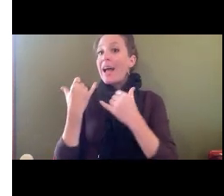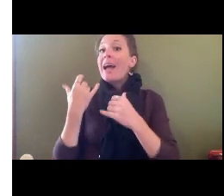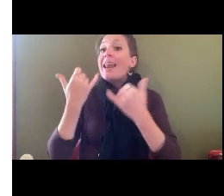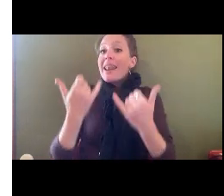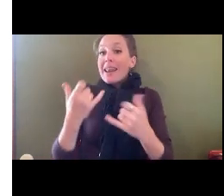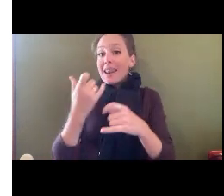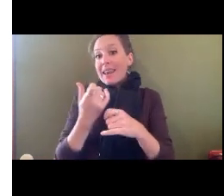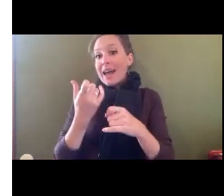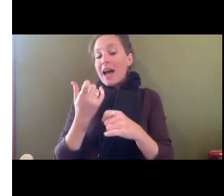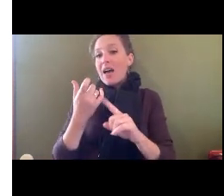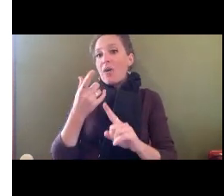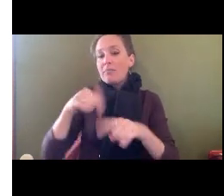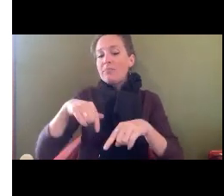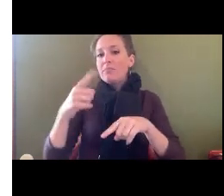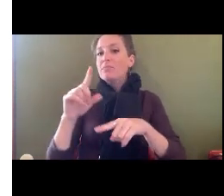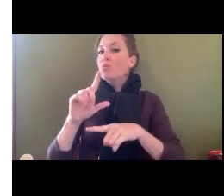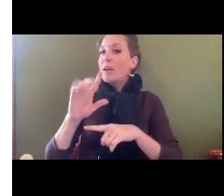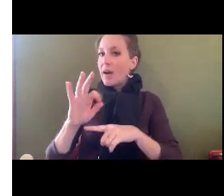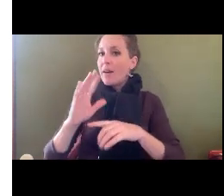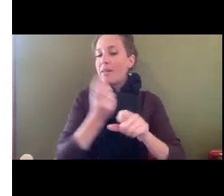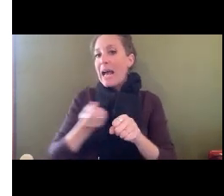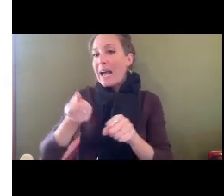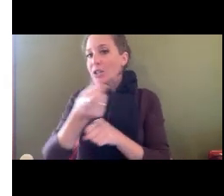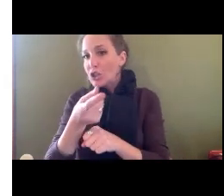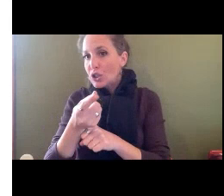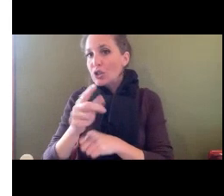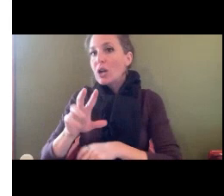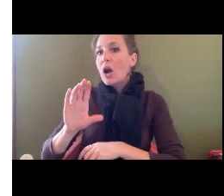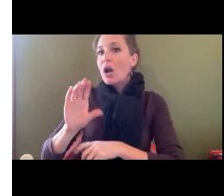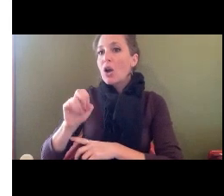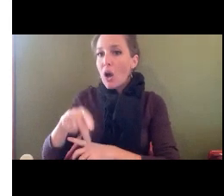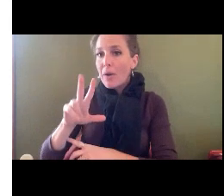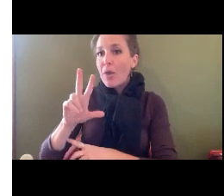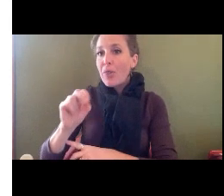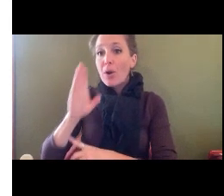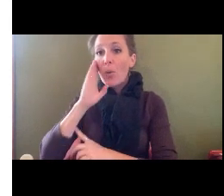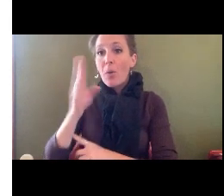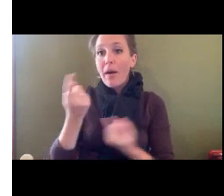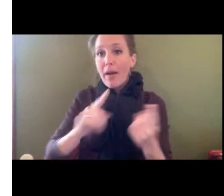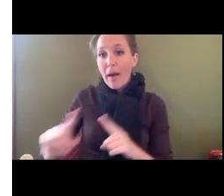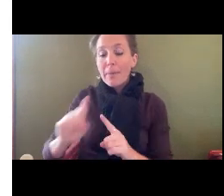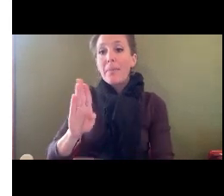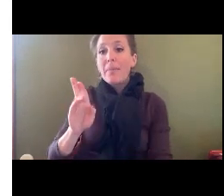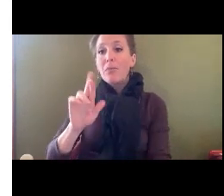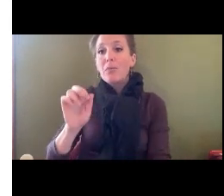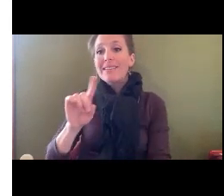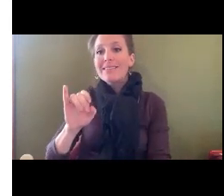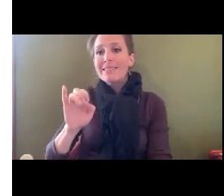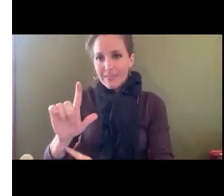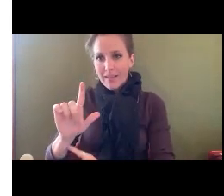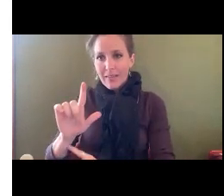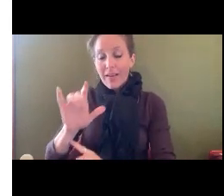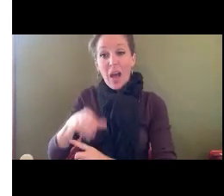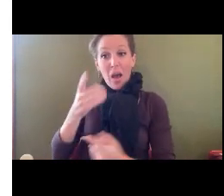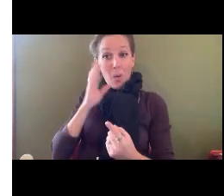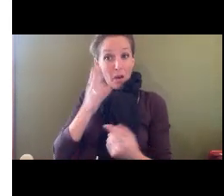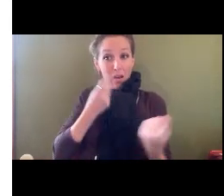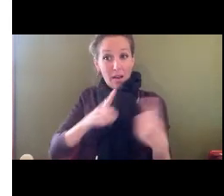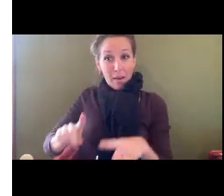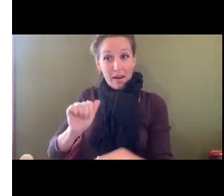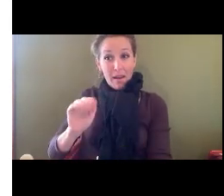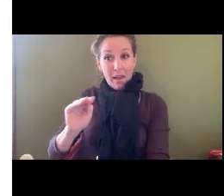is being held in Brazil. And that's also a very important COP because that's going to be held in the Amazon, which is the first time being held in that